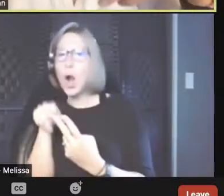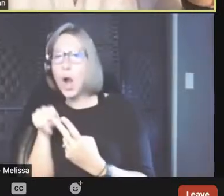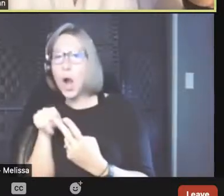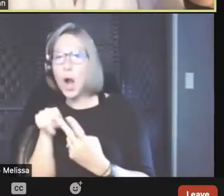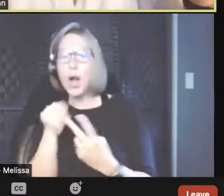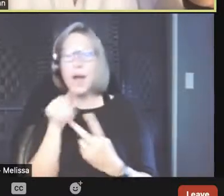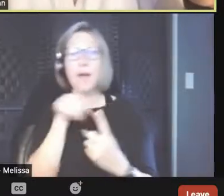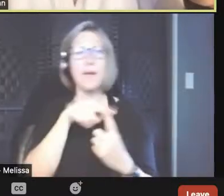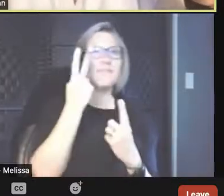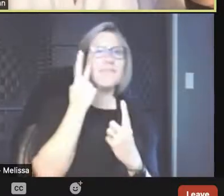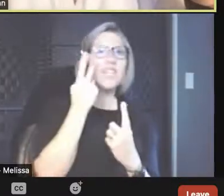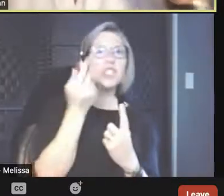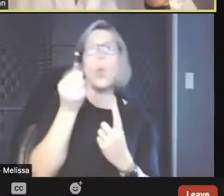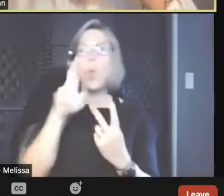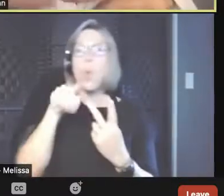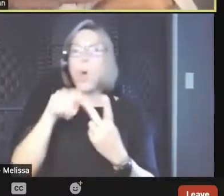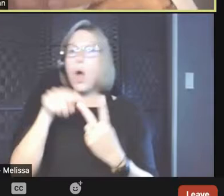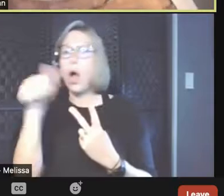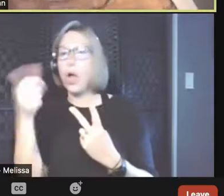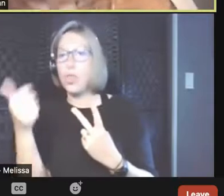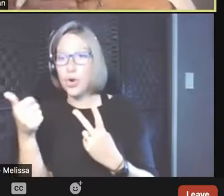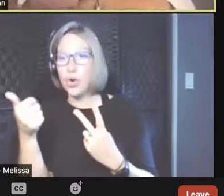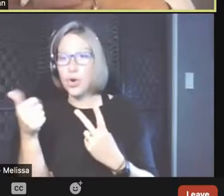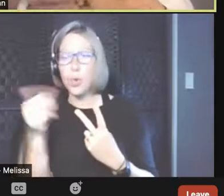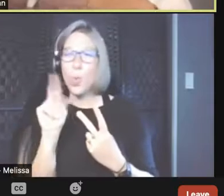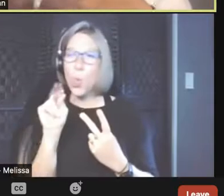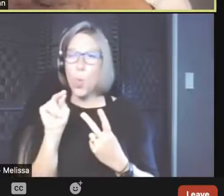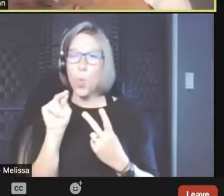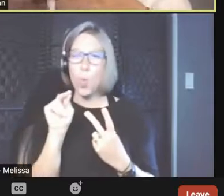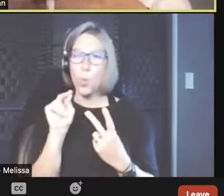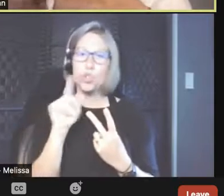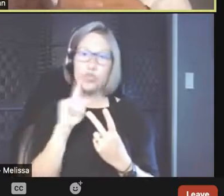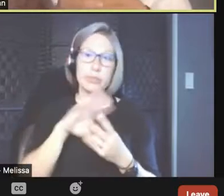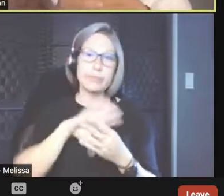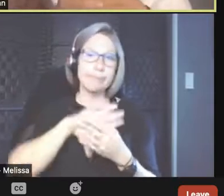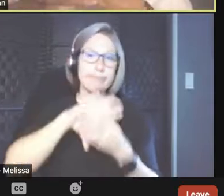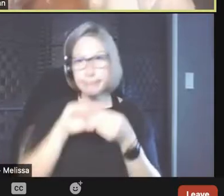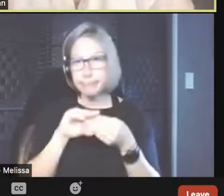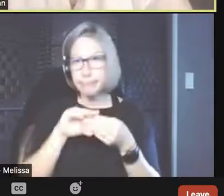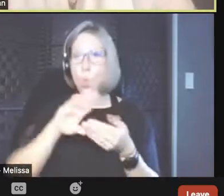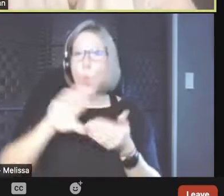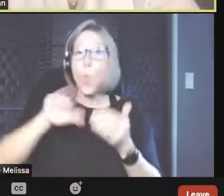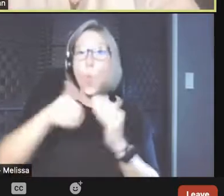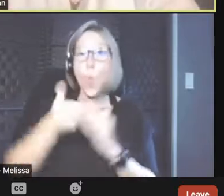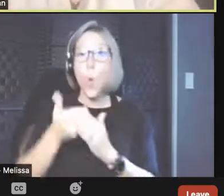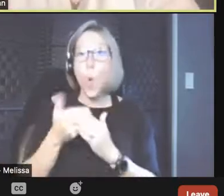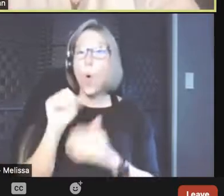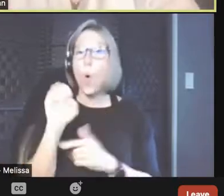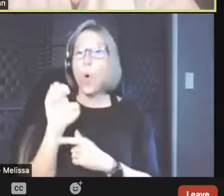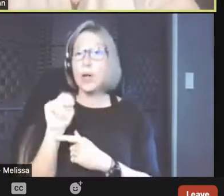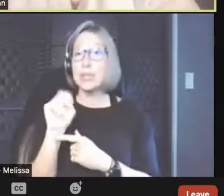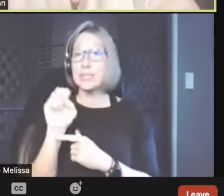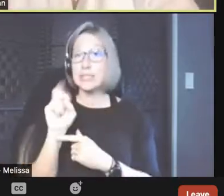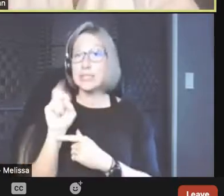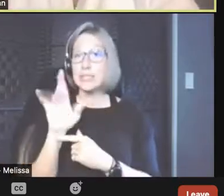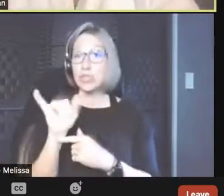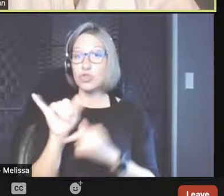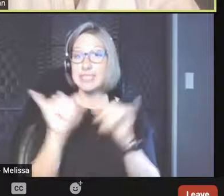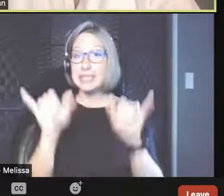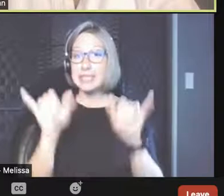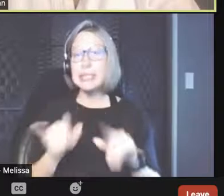or something else. It's going to be this collaboration of all sensory systems, but maybe not at the same time.